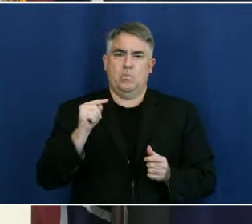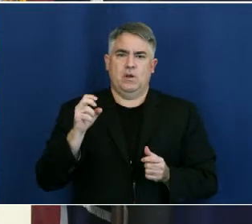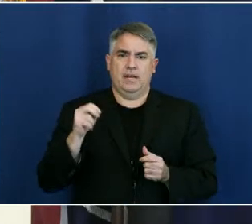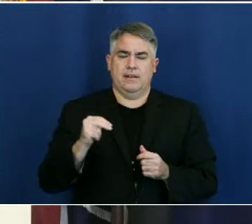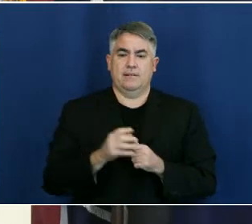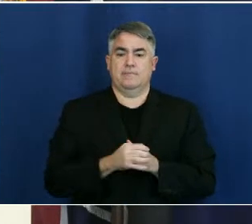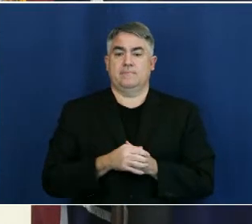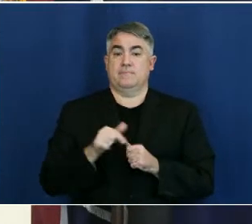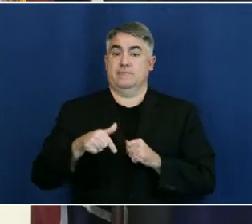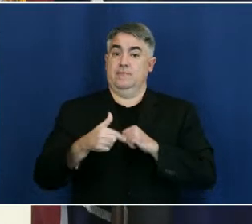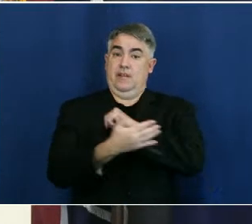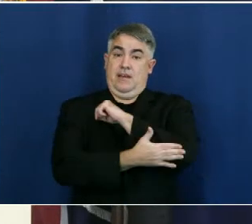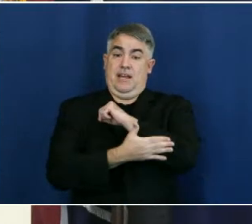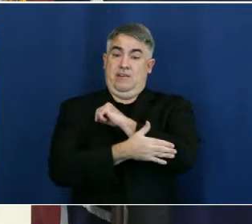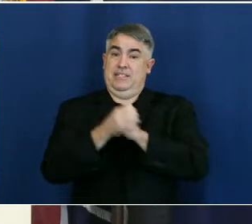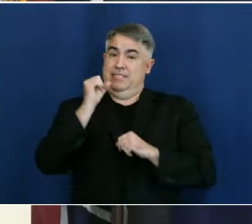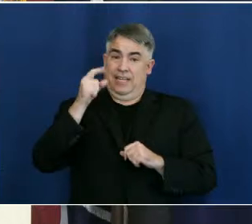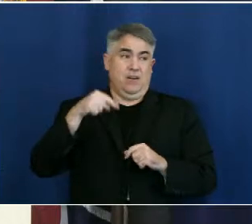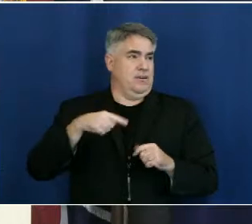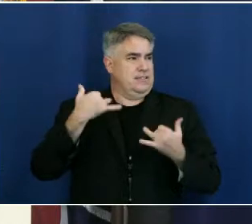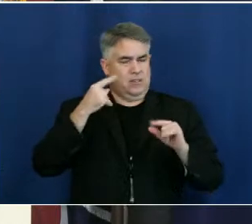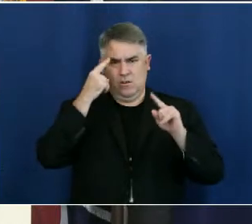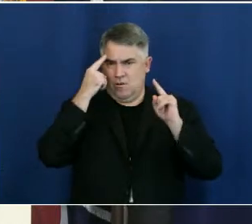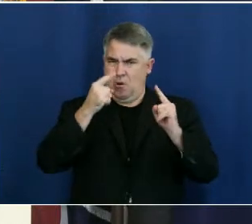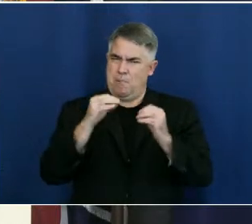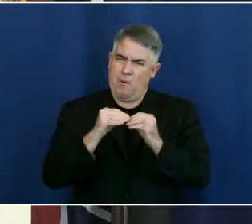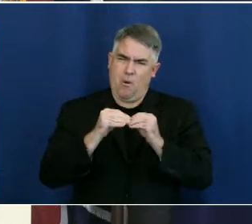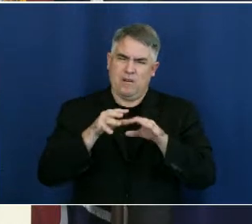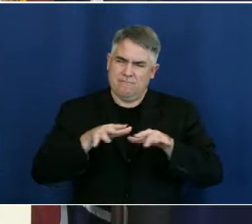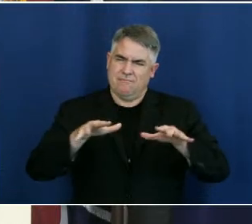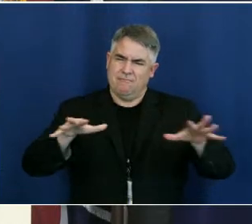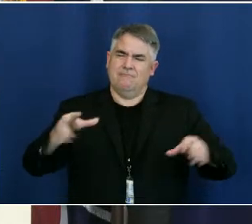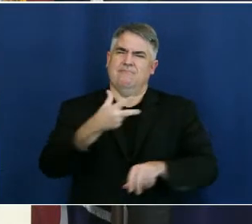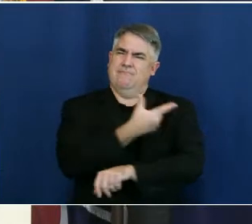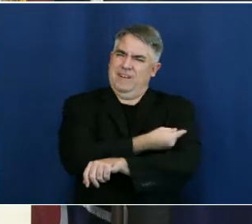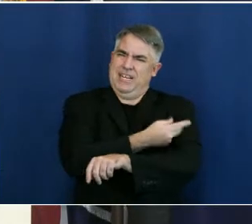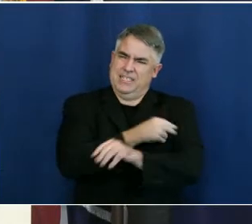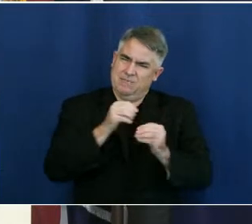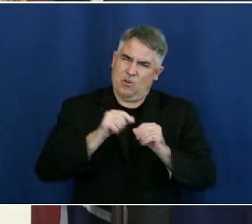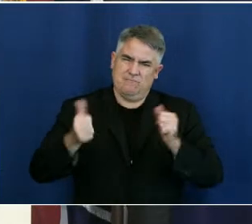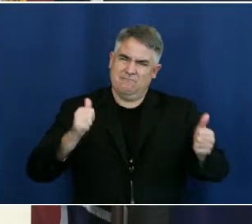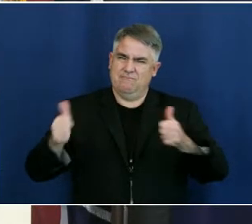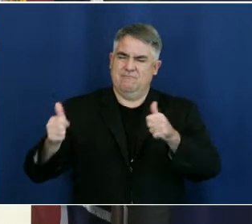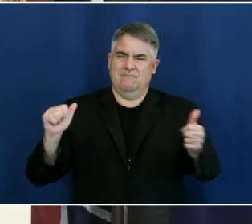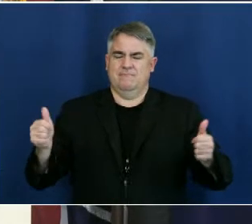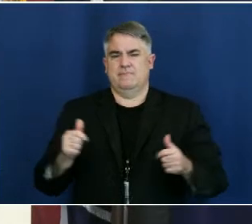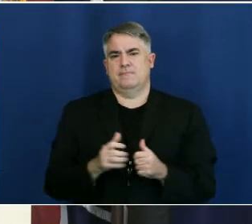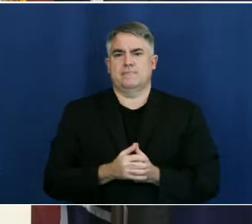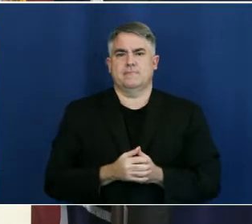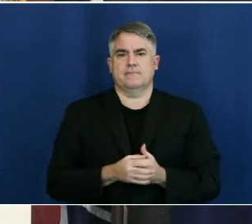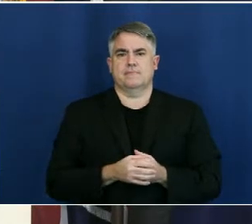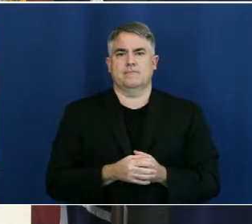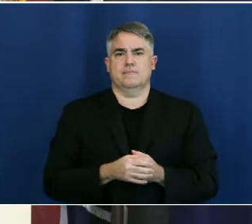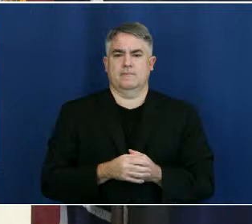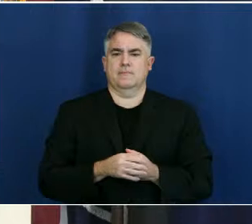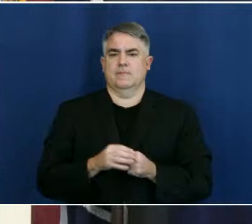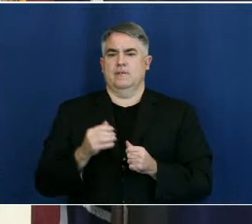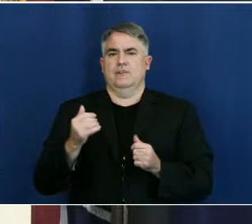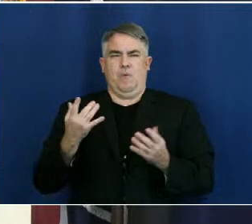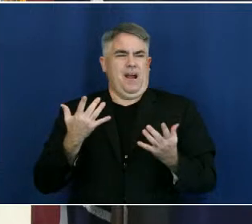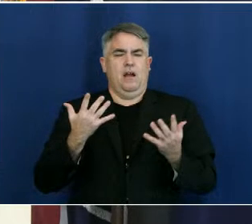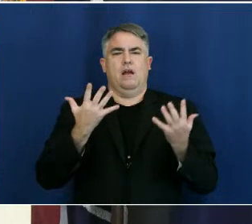the position we're in. And again, we will make it work better and make it more convenient and make it more seamless. But